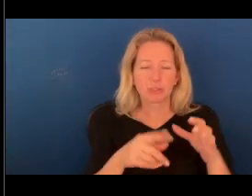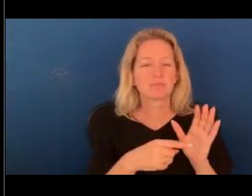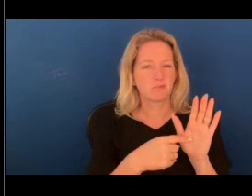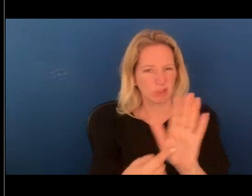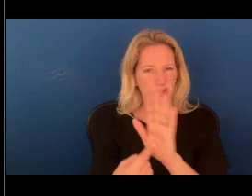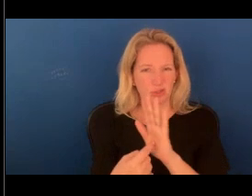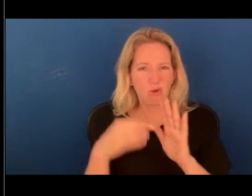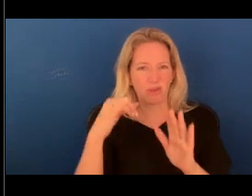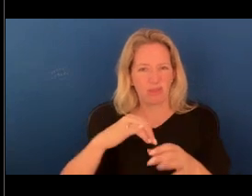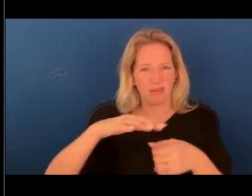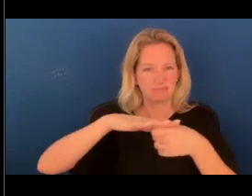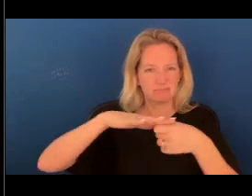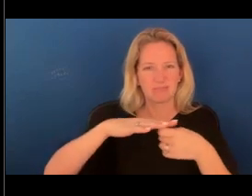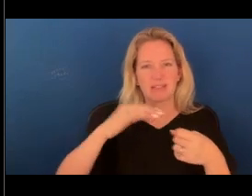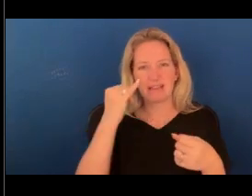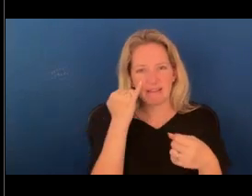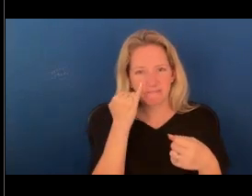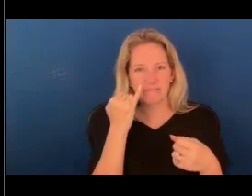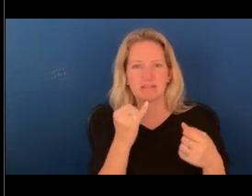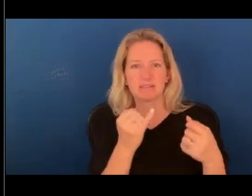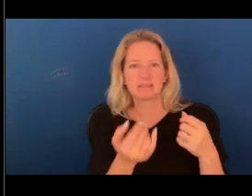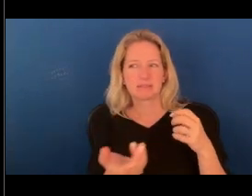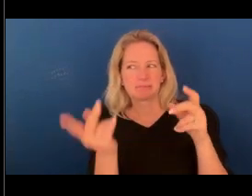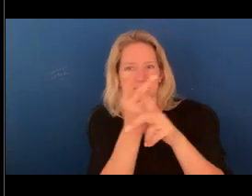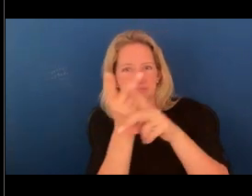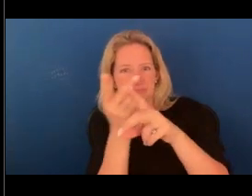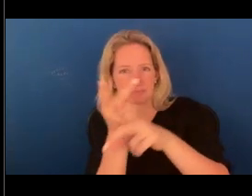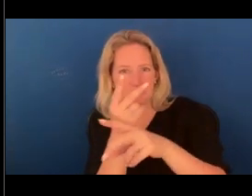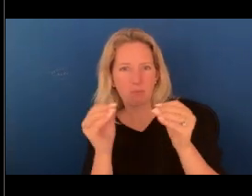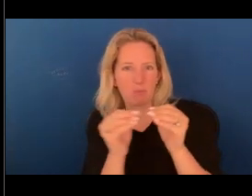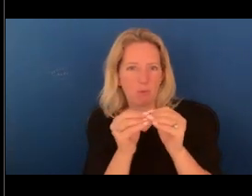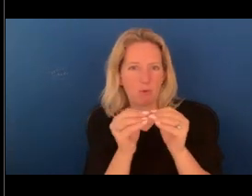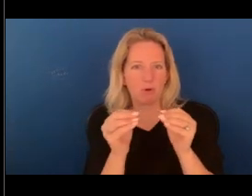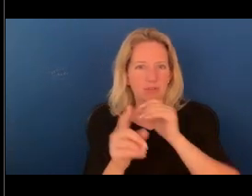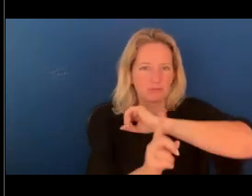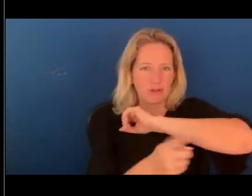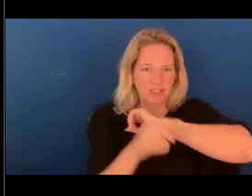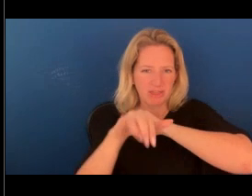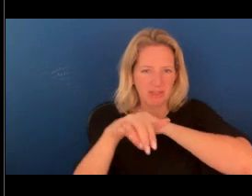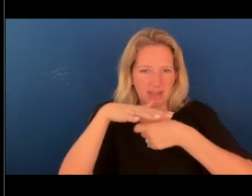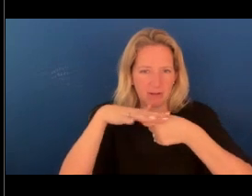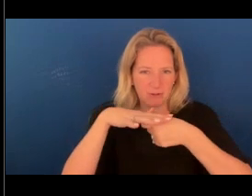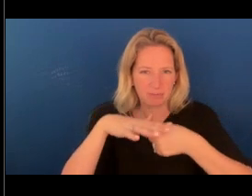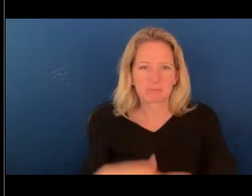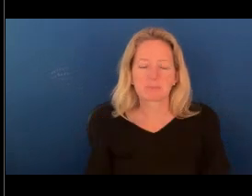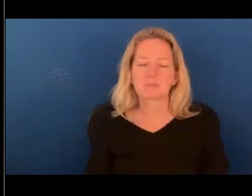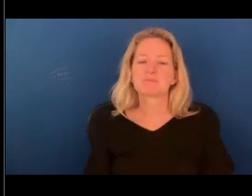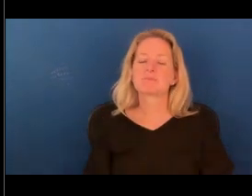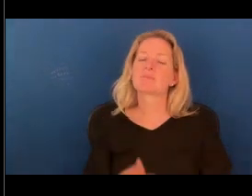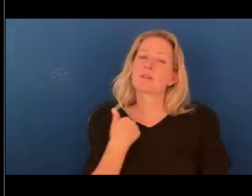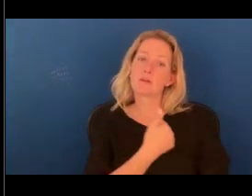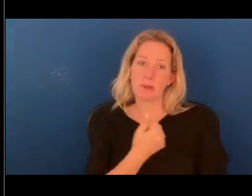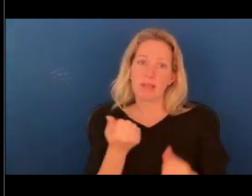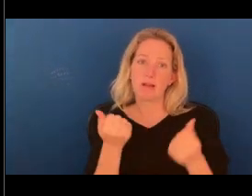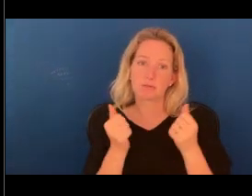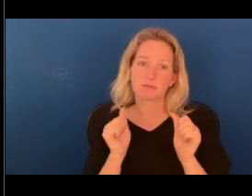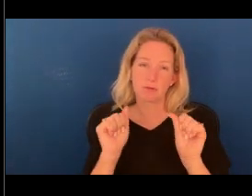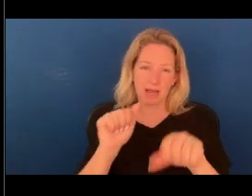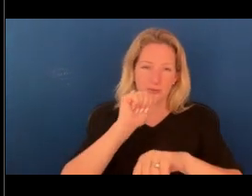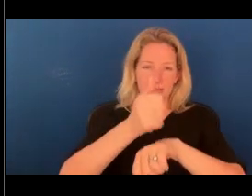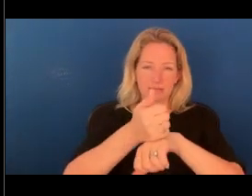run the model iteratively over time to see what is happening trend-wise over time. So we are trying to stand up a monitoring